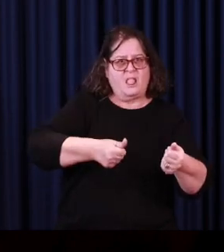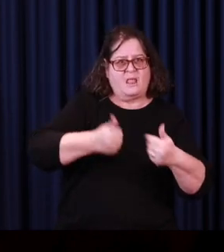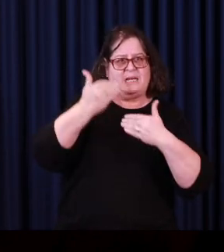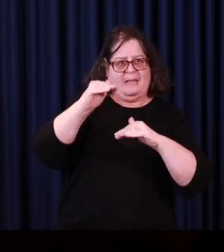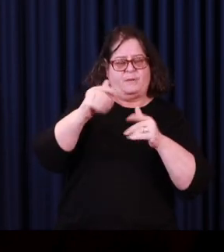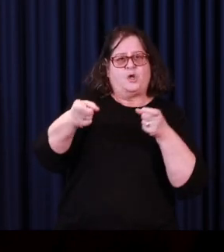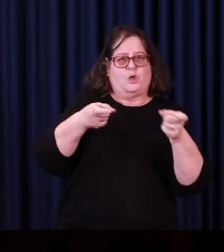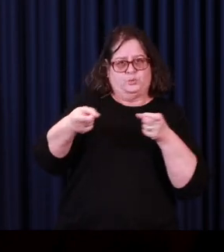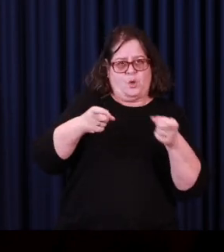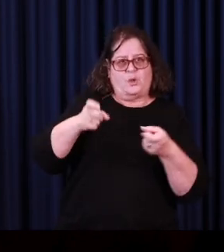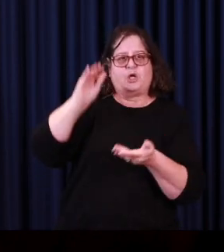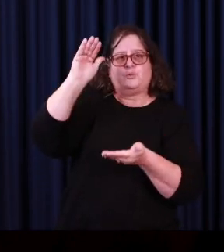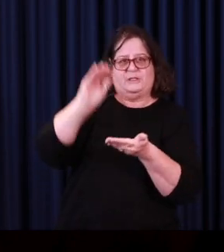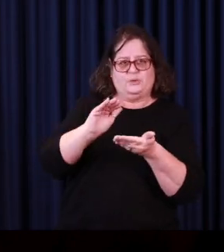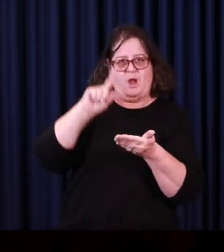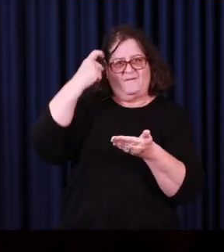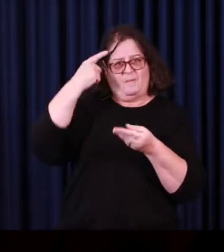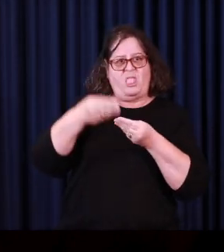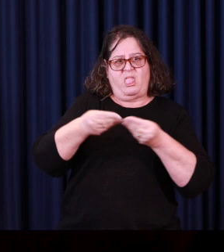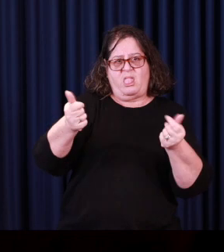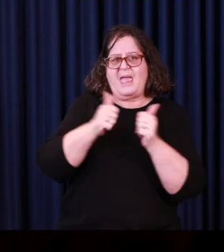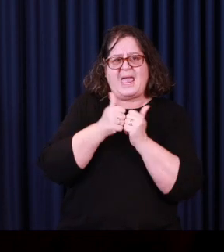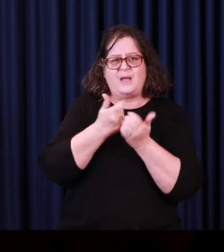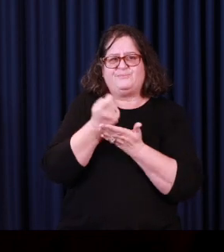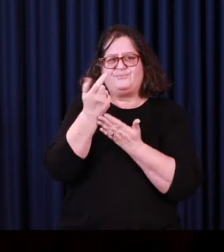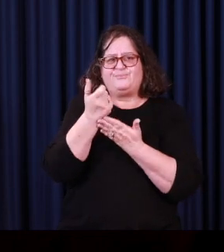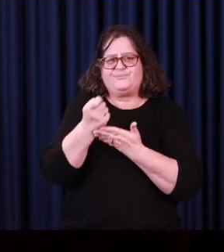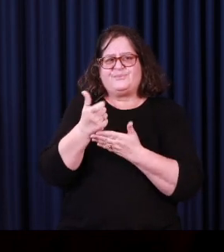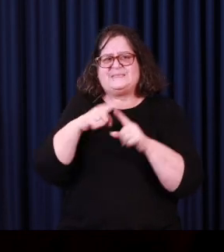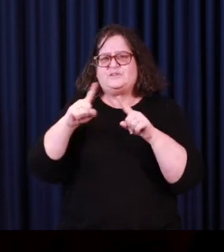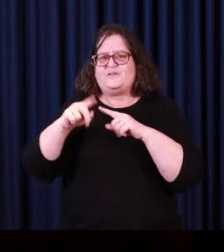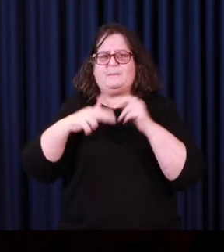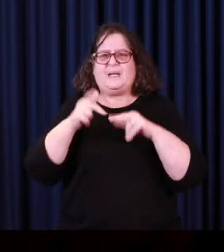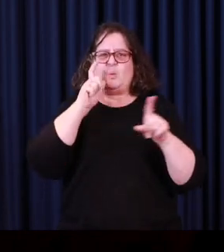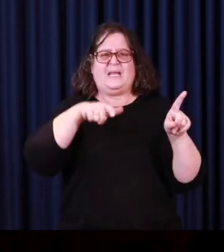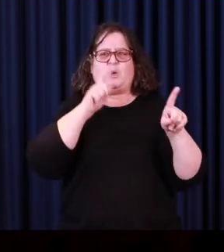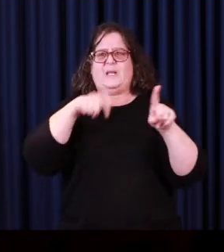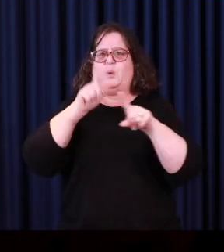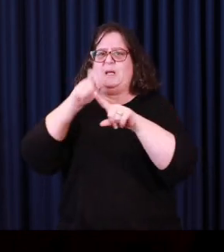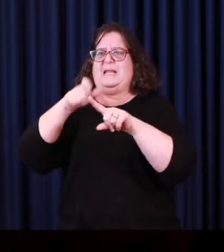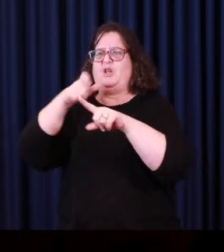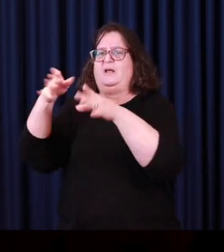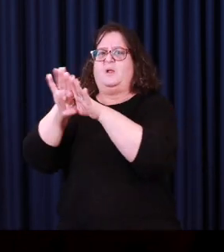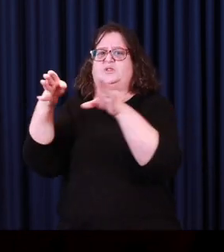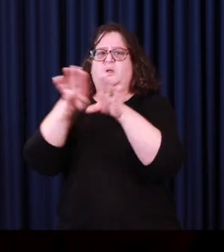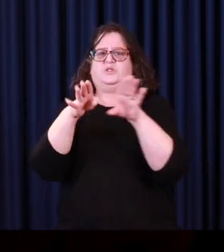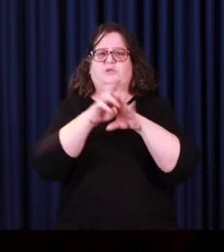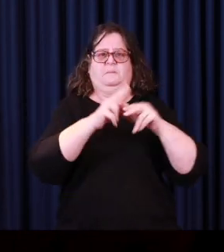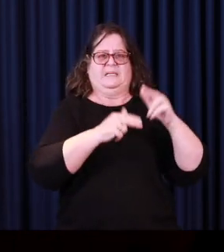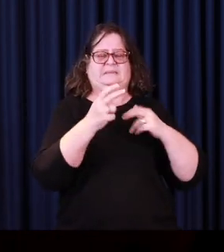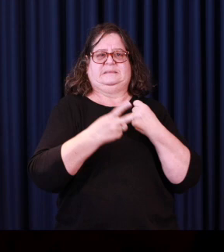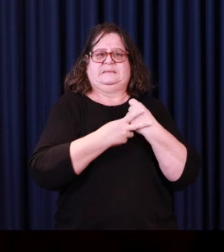government by eliminating unnecessary state buildings and saving taxpayer dollars so we